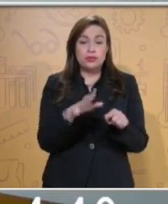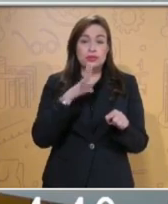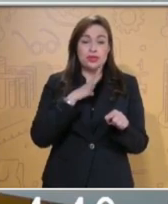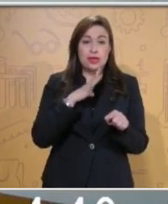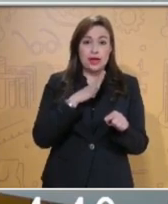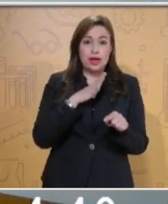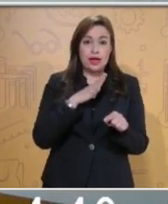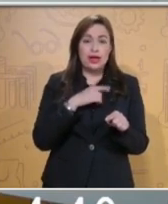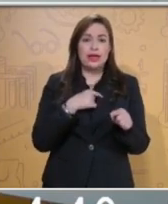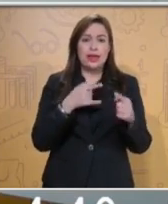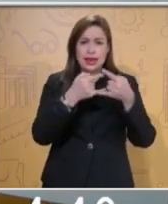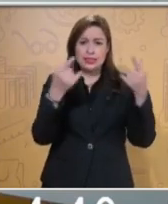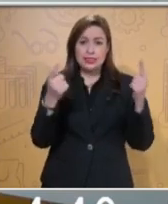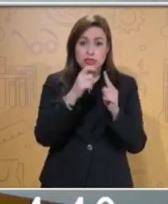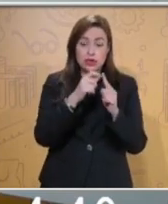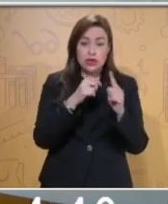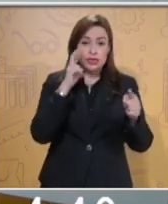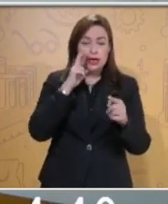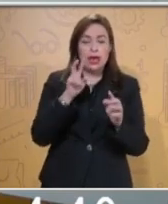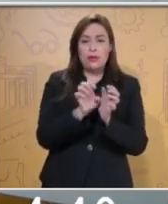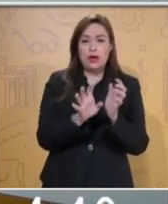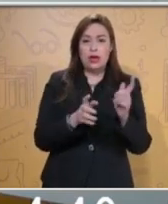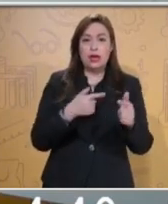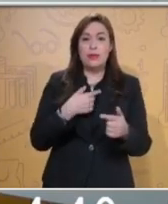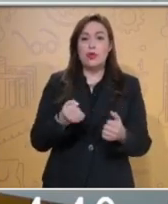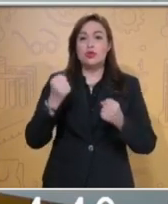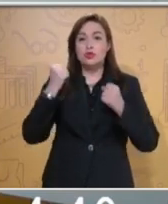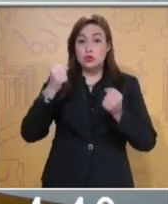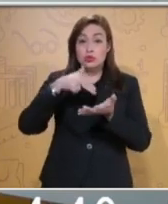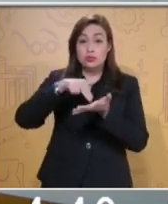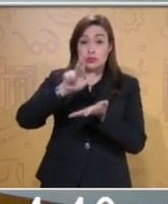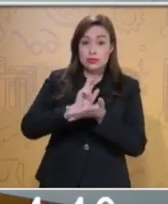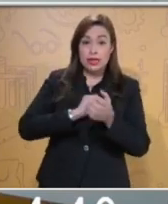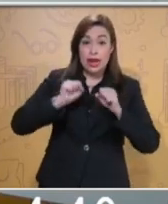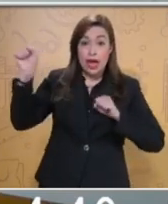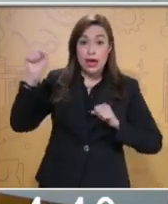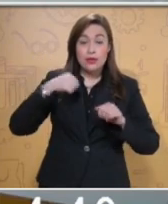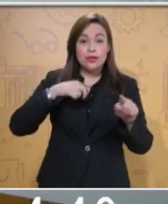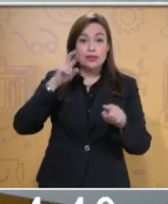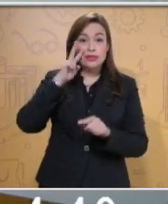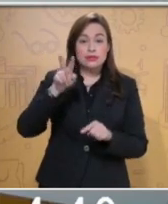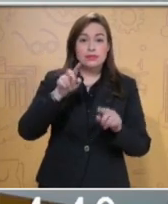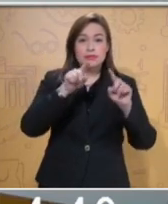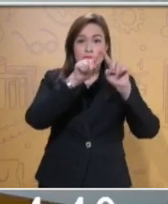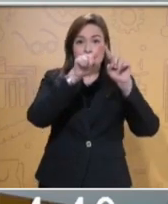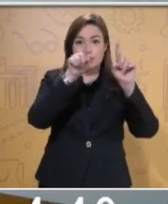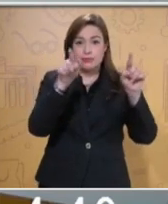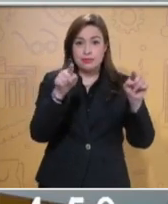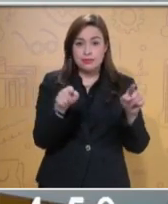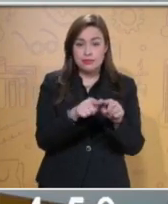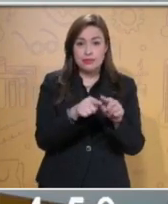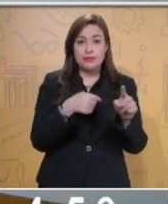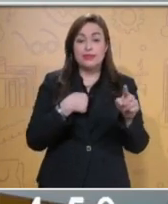the comic strips about superheroes because they usually fight. So, I told you,